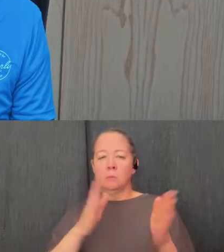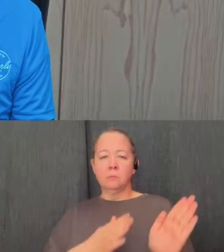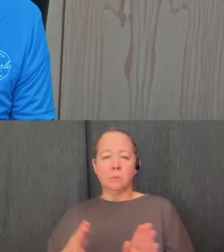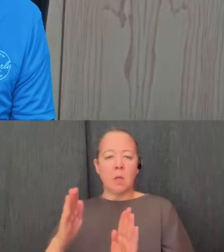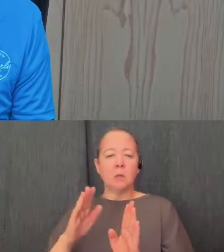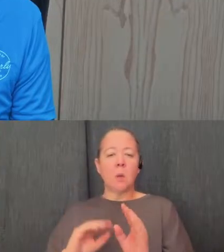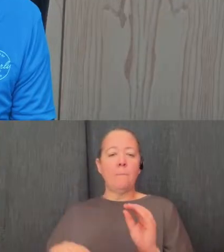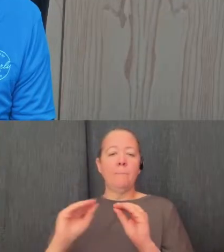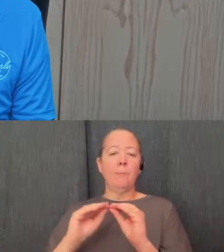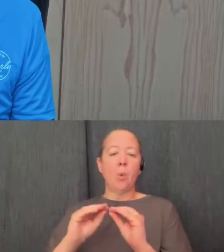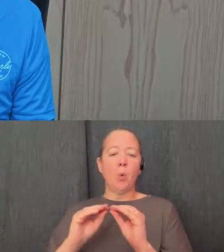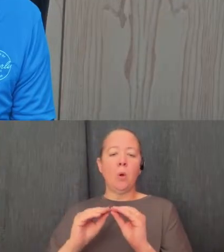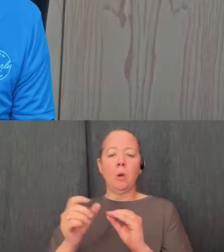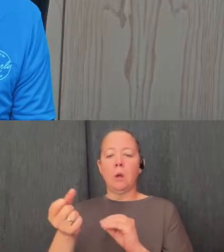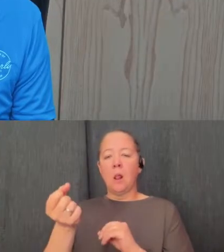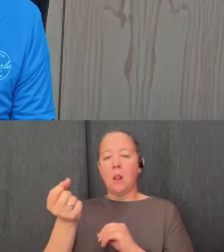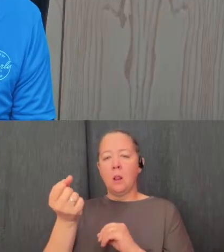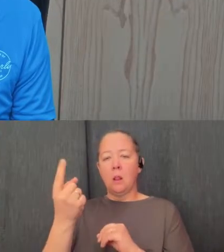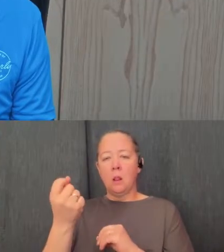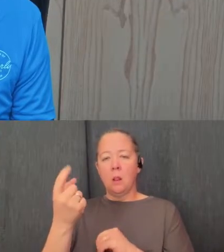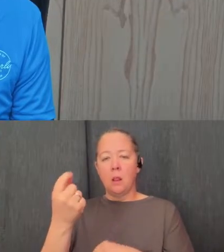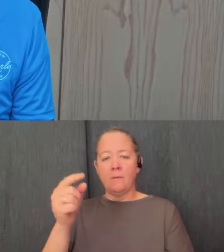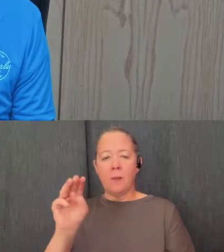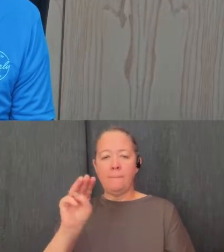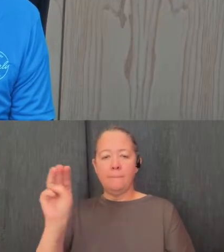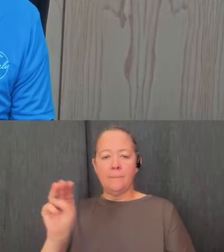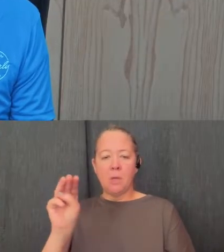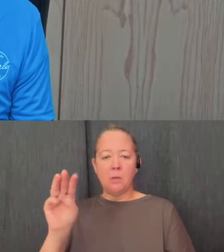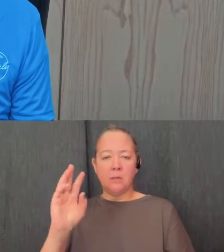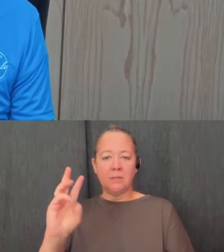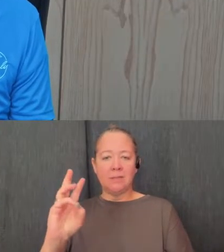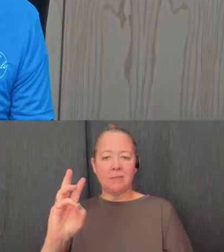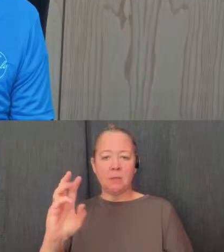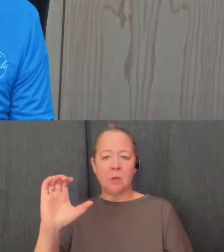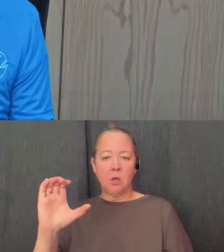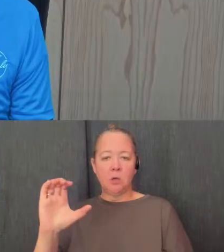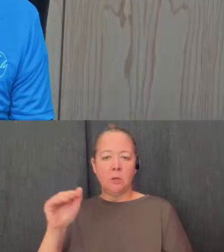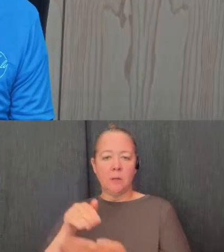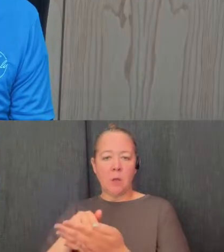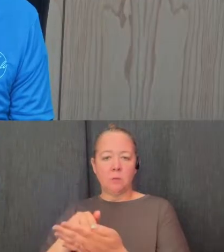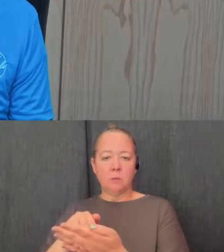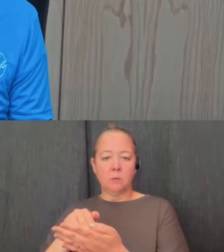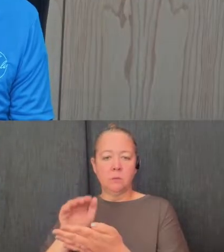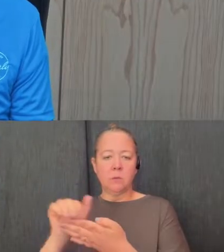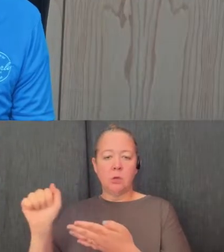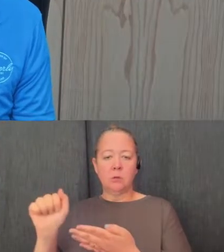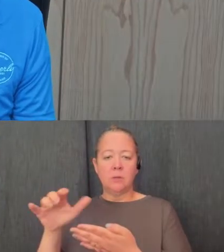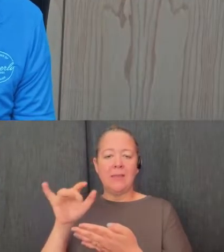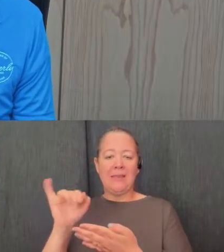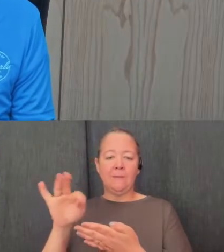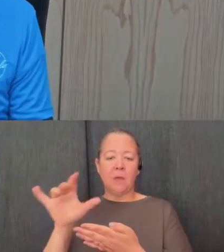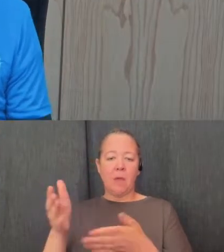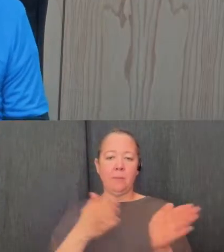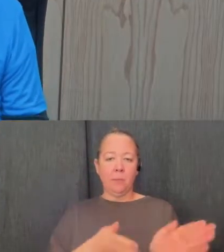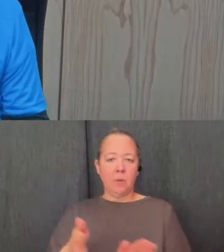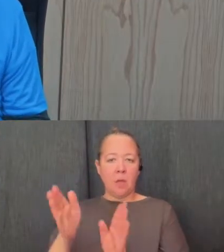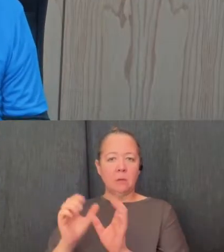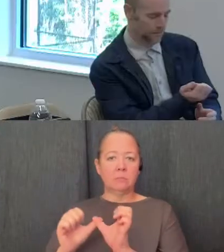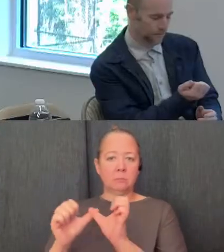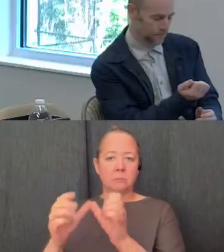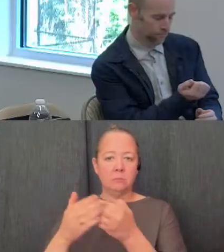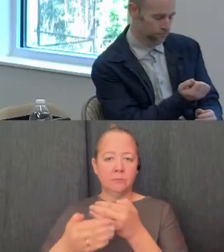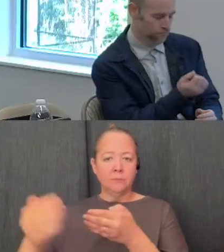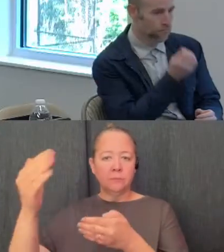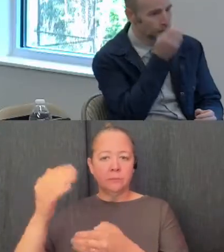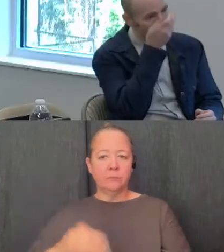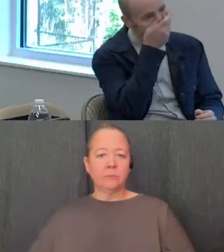very, very, very small deficit if that spending plan holds up. Okay. Again, there's been a